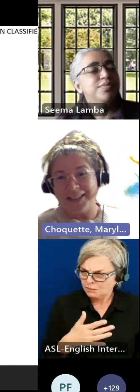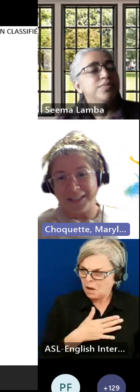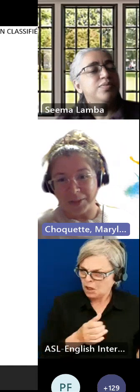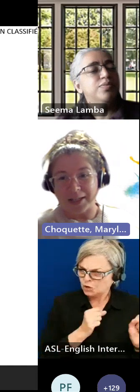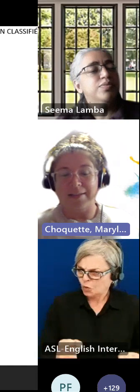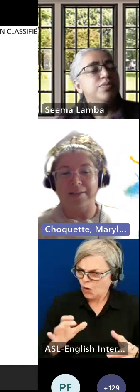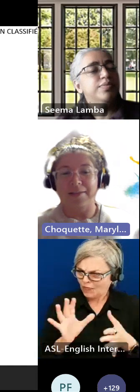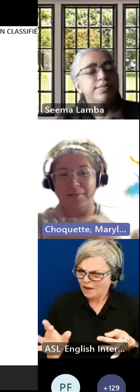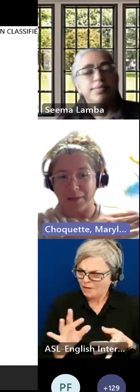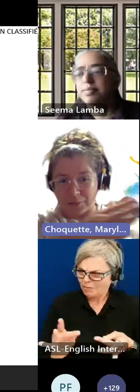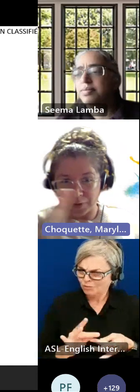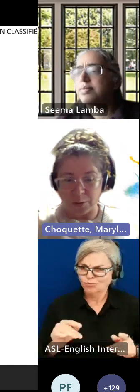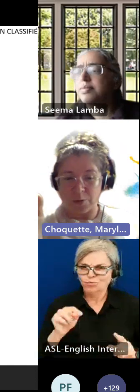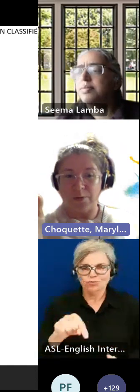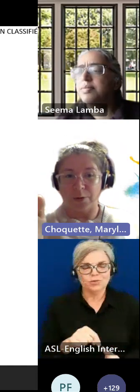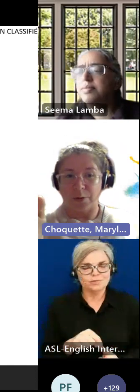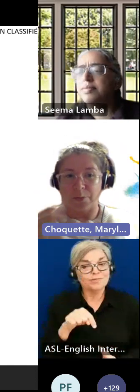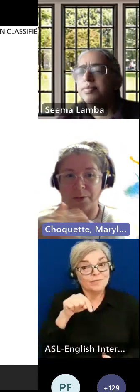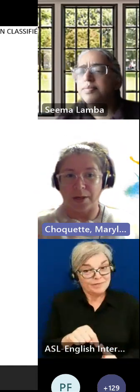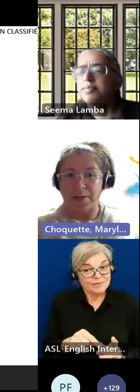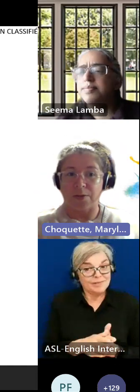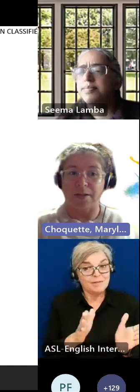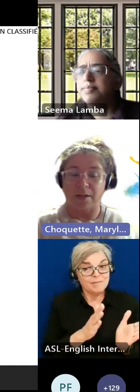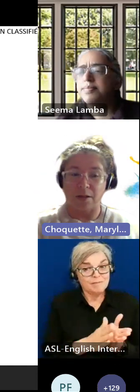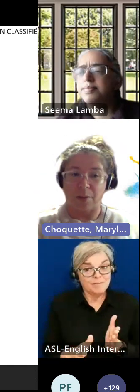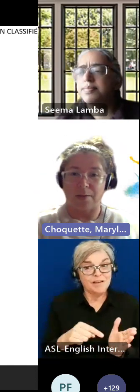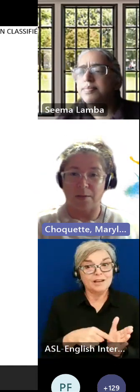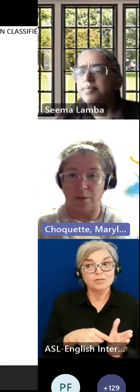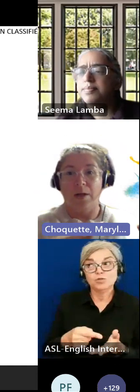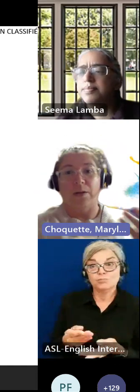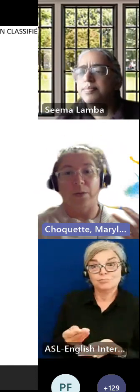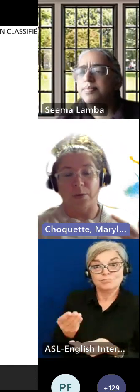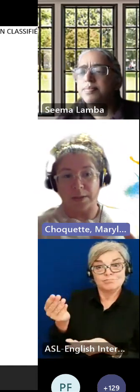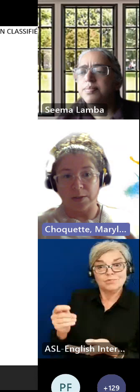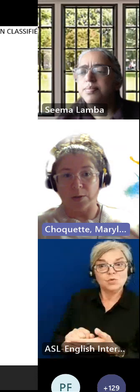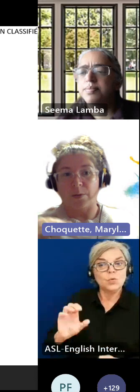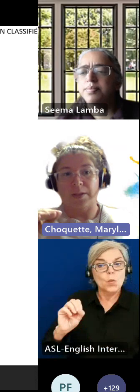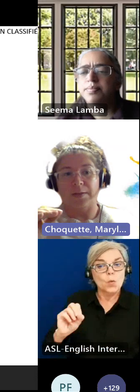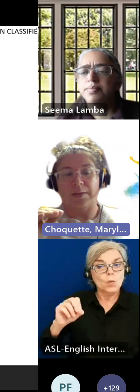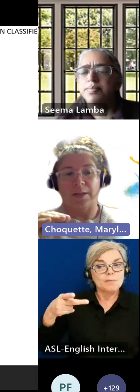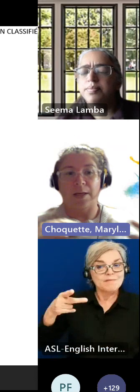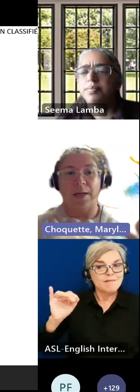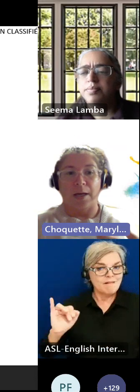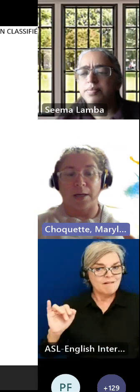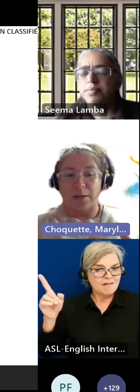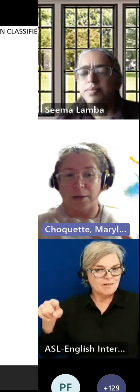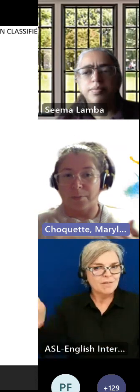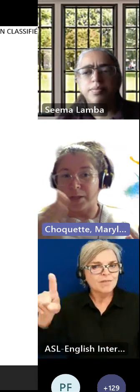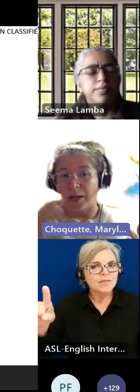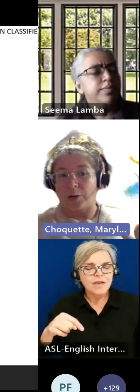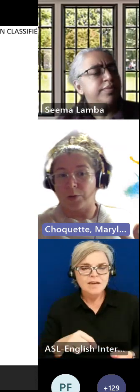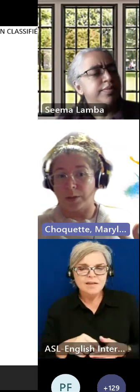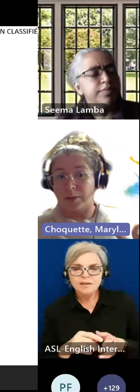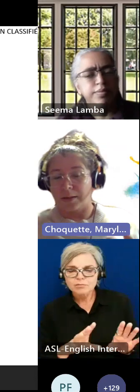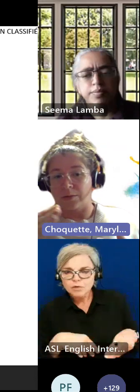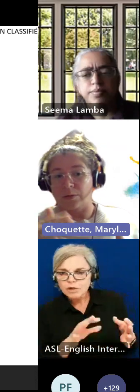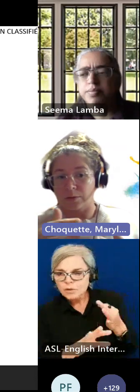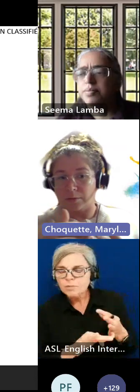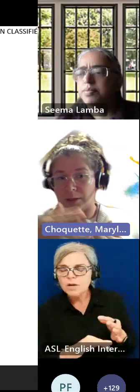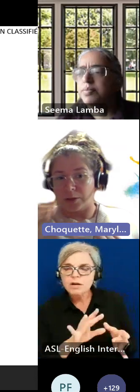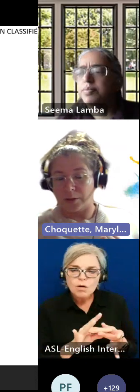should make this plan available to your OPIs so they can comment on the process you're going to take and how